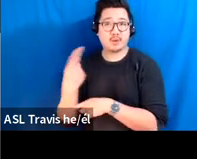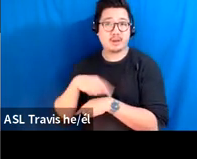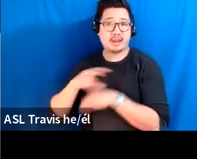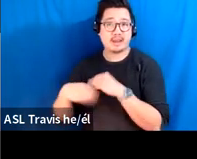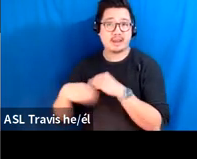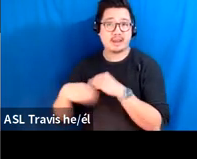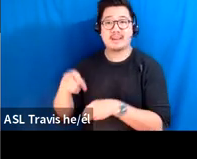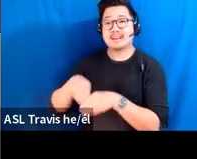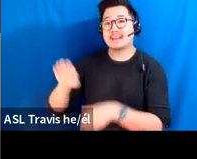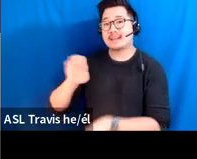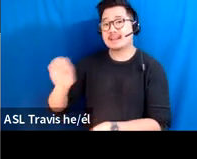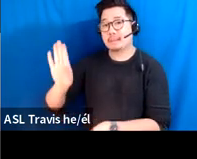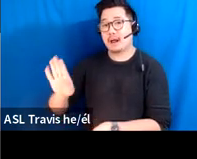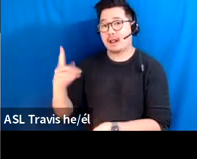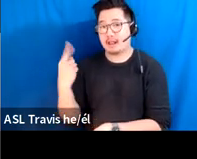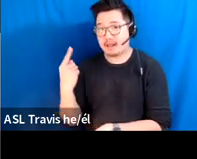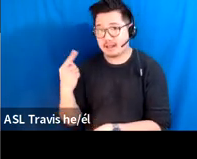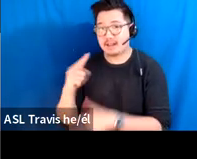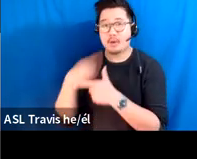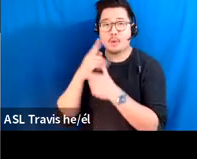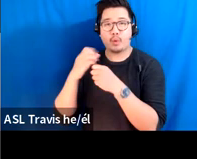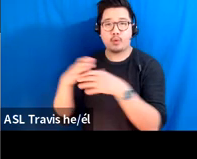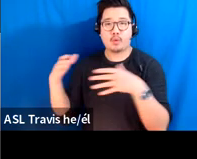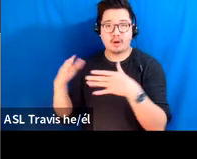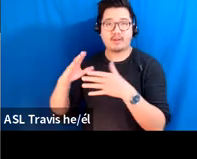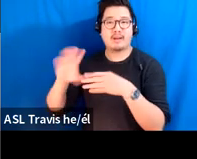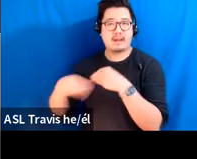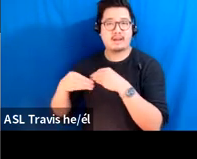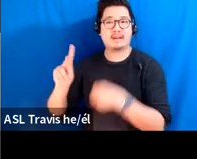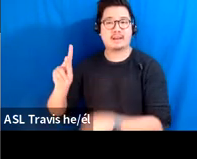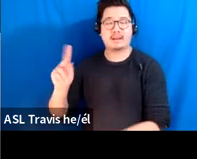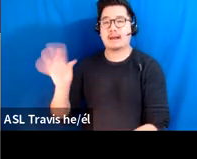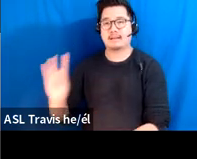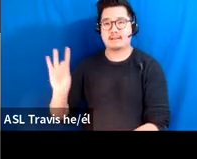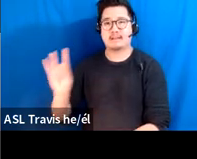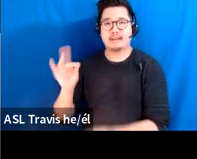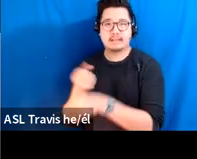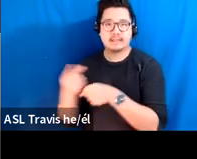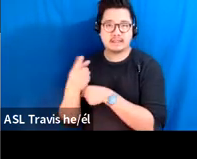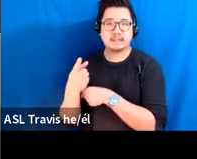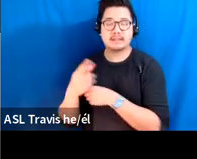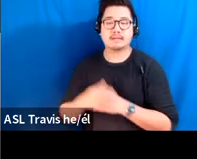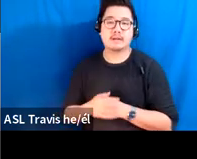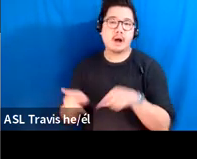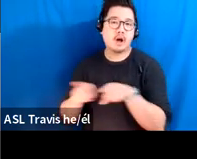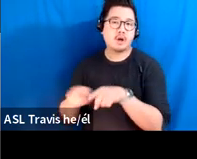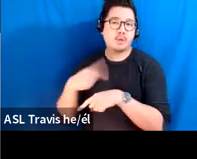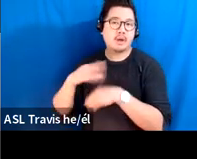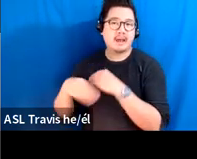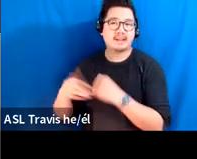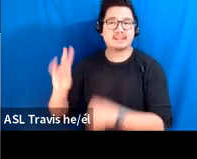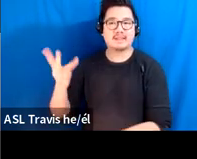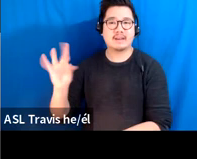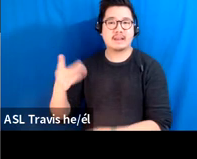east boston last year and they will grow into eighth grade in the upcoming school year and we added grades seven and eight to